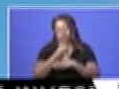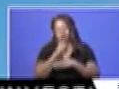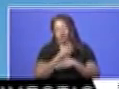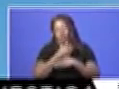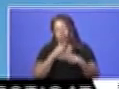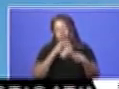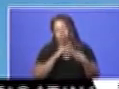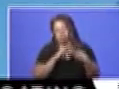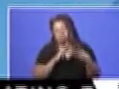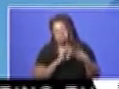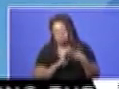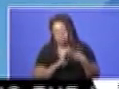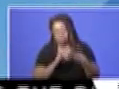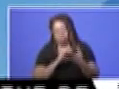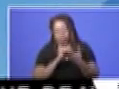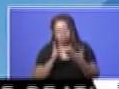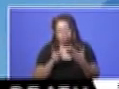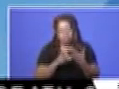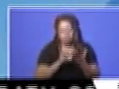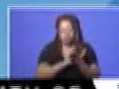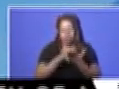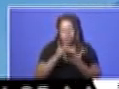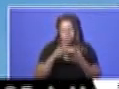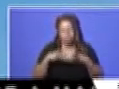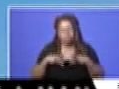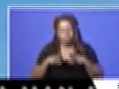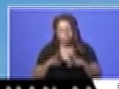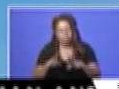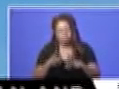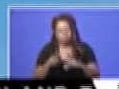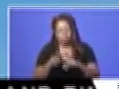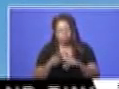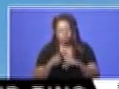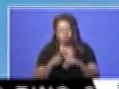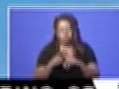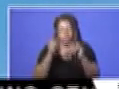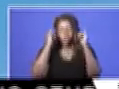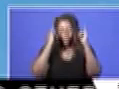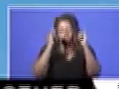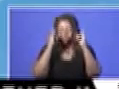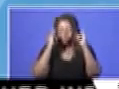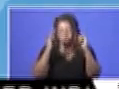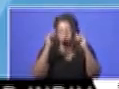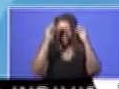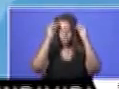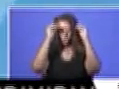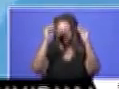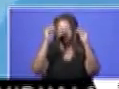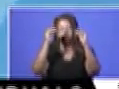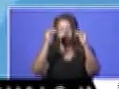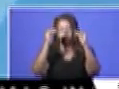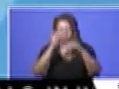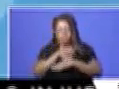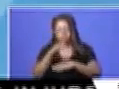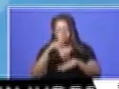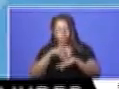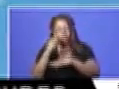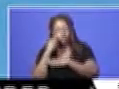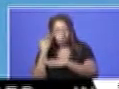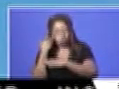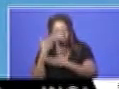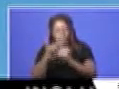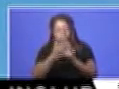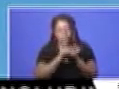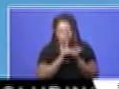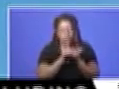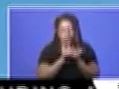to develop ways to instruct our students at home. And some